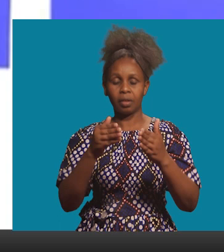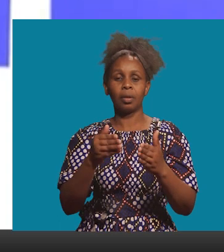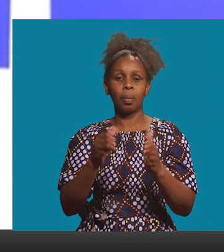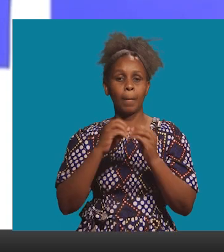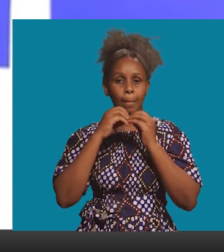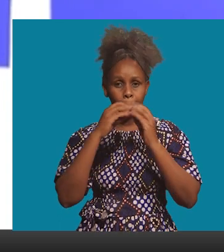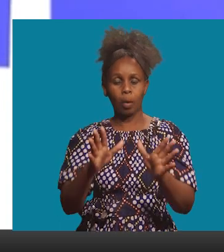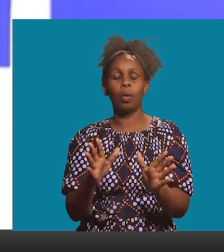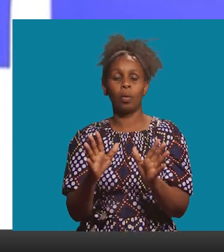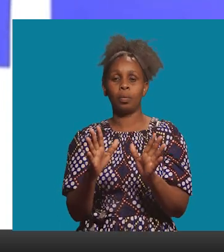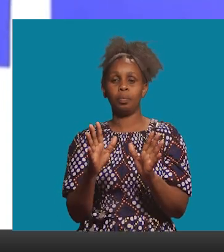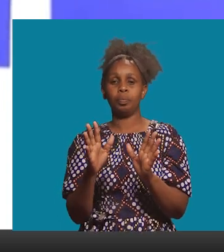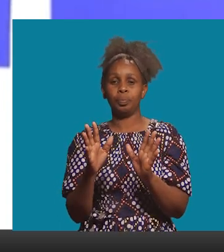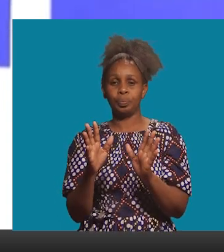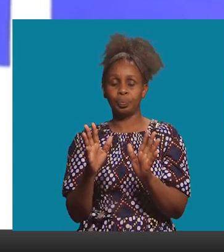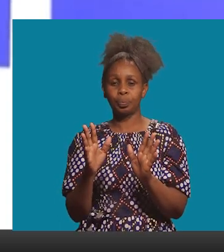Father, there's